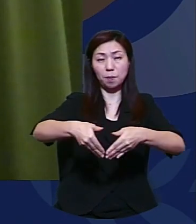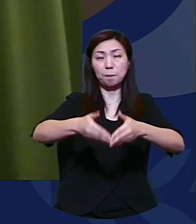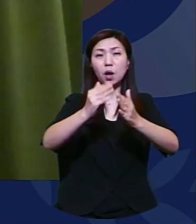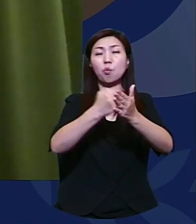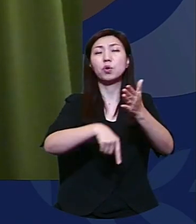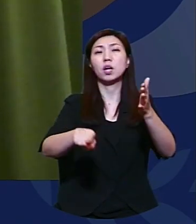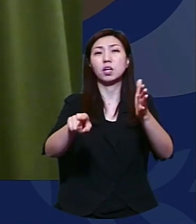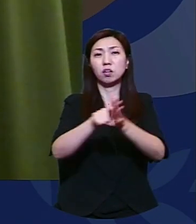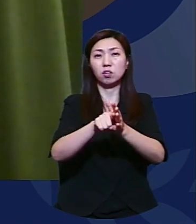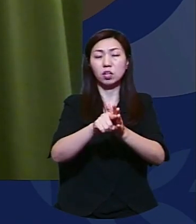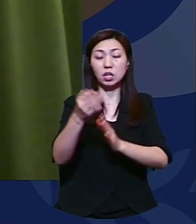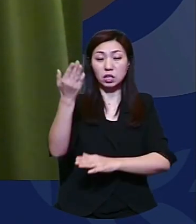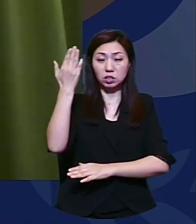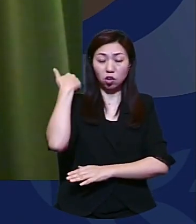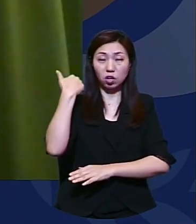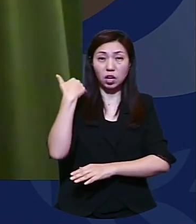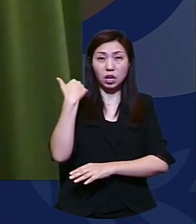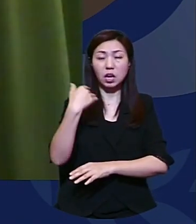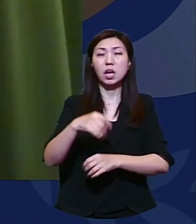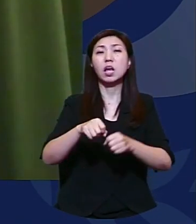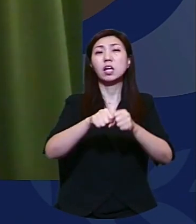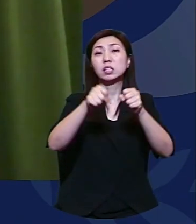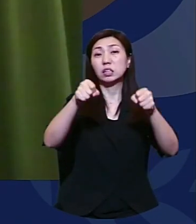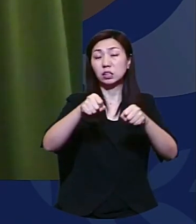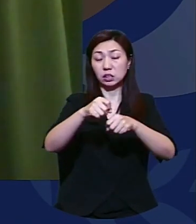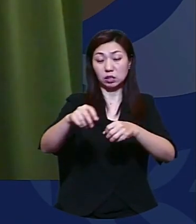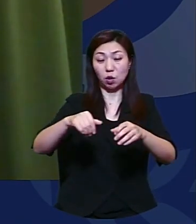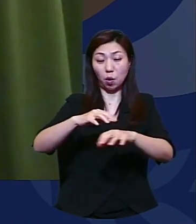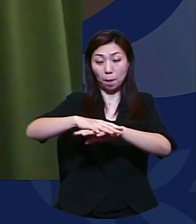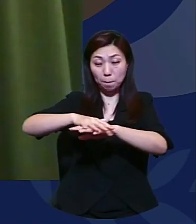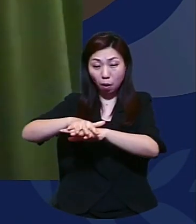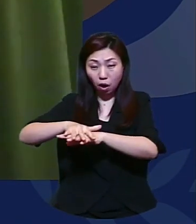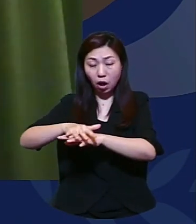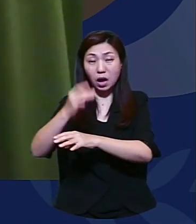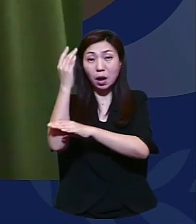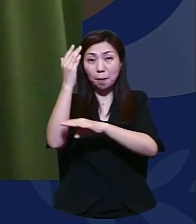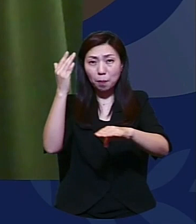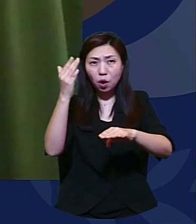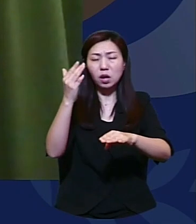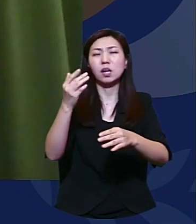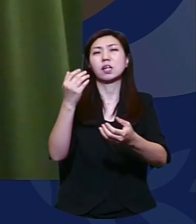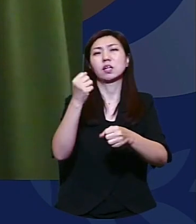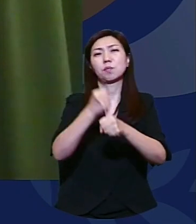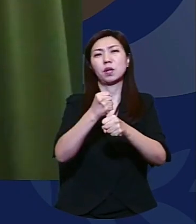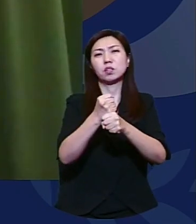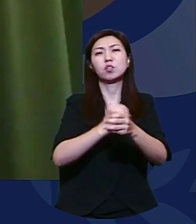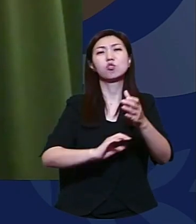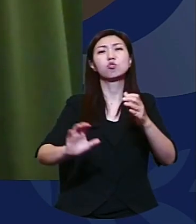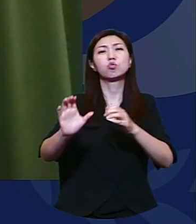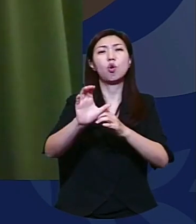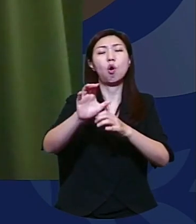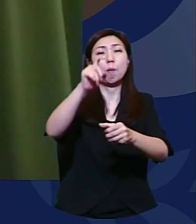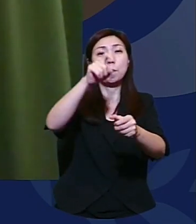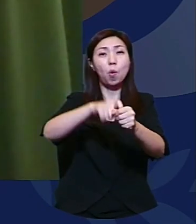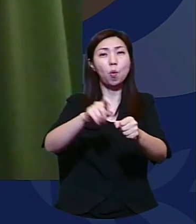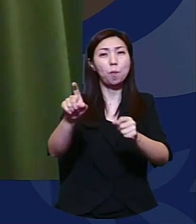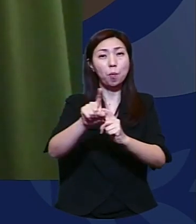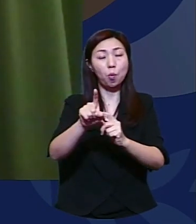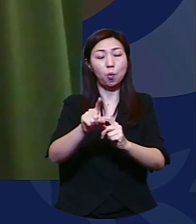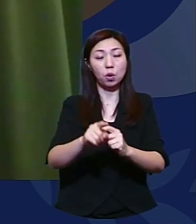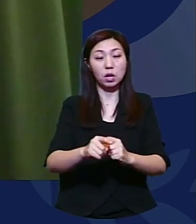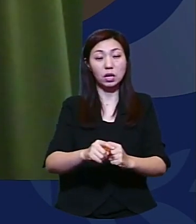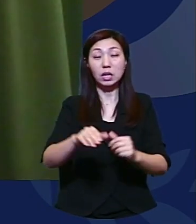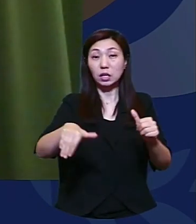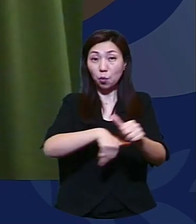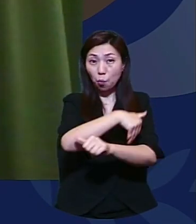are hoping to achieve. Better understanding the digital ecosystem not only helps us consider how each component of that ecosystem may impact our